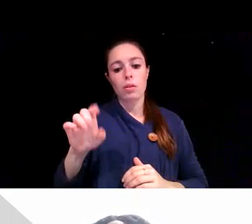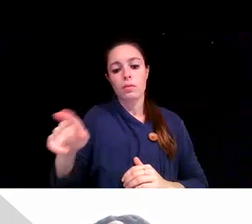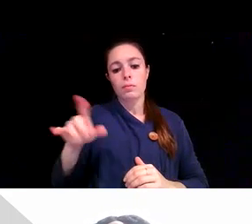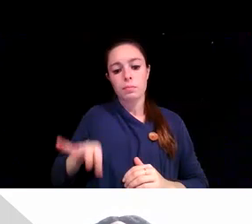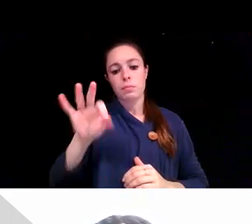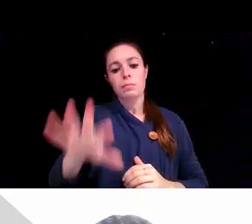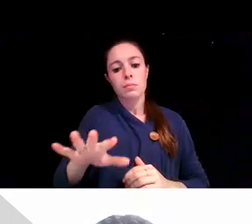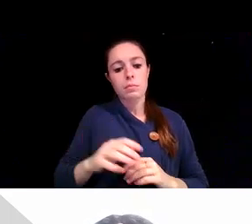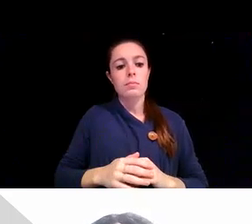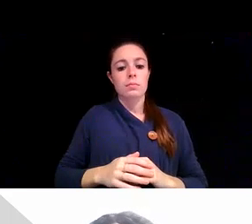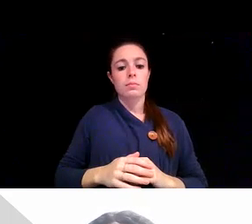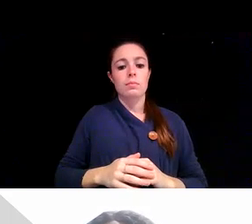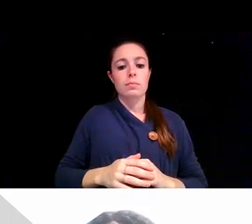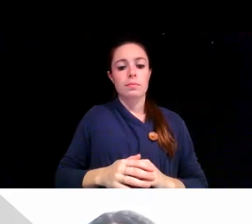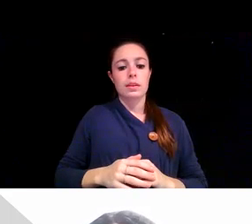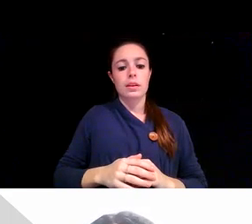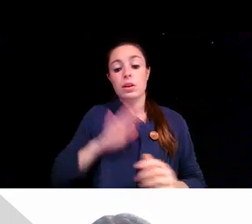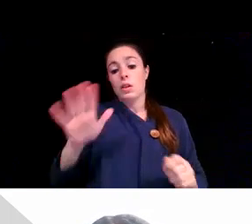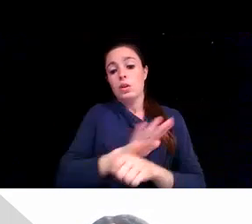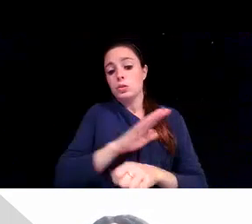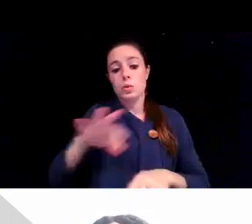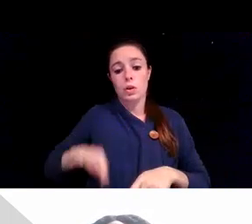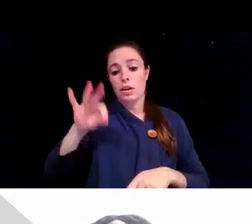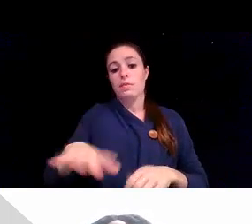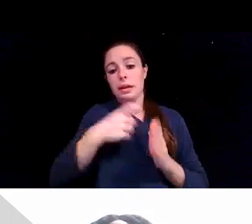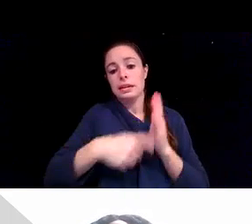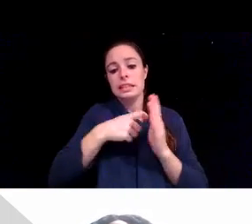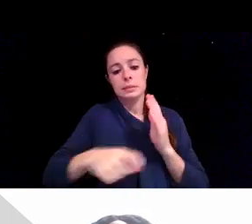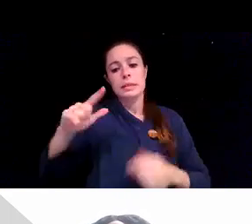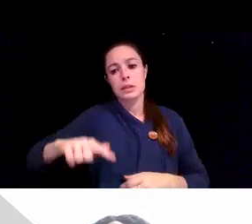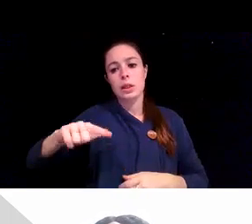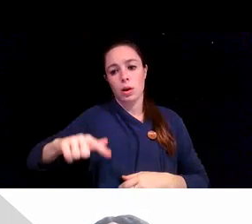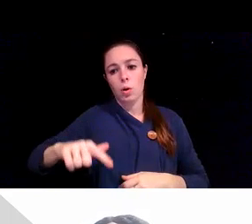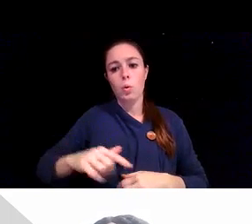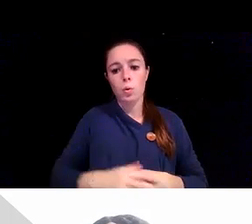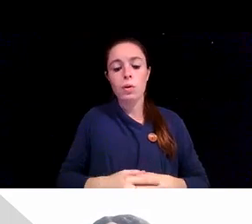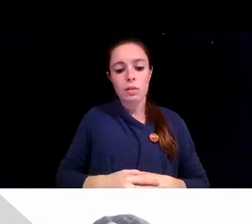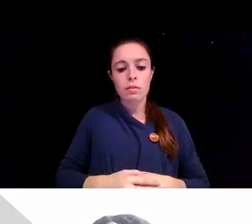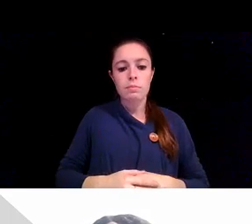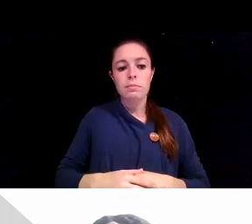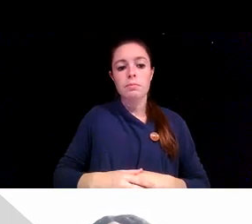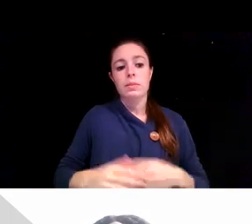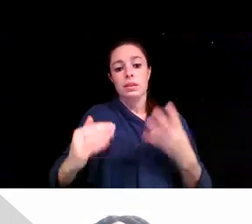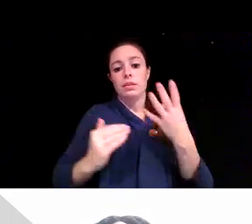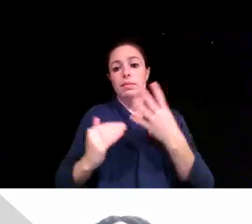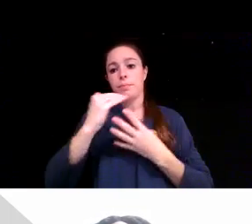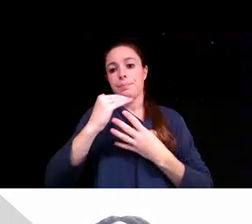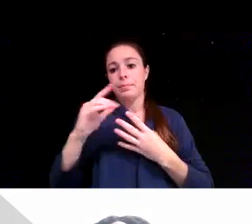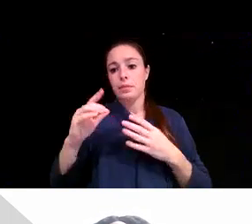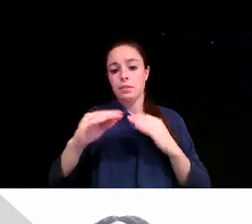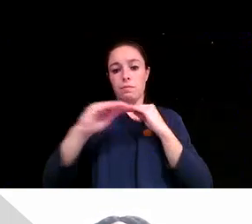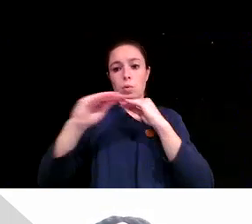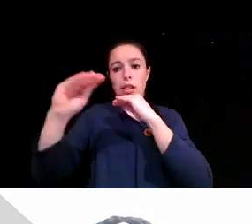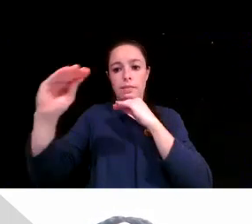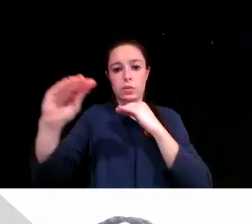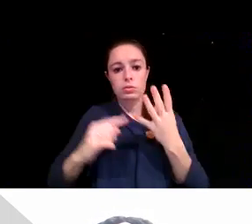low out-of-pocket costs for this program. There are 4 levels of the Essential Plan. We